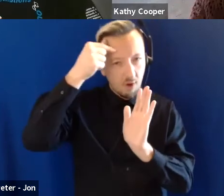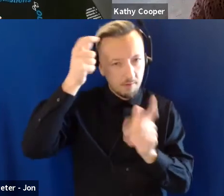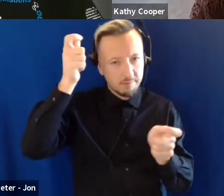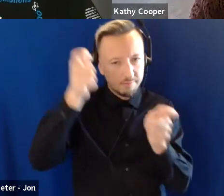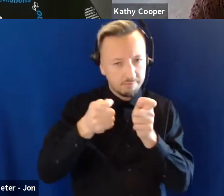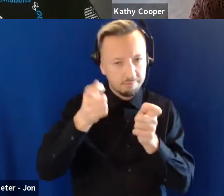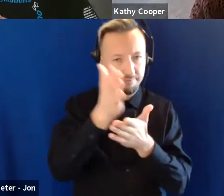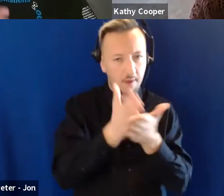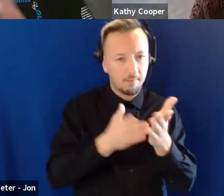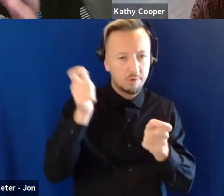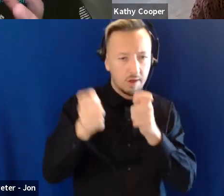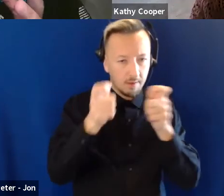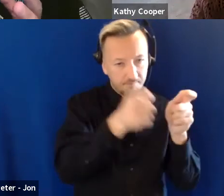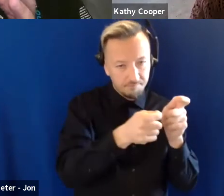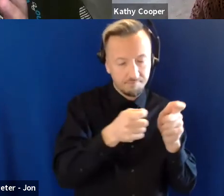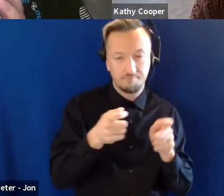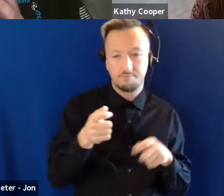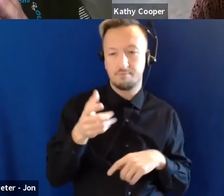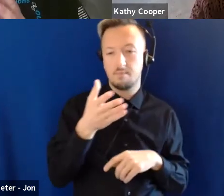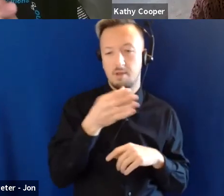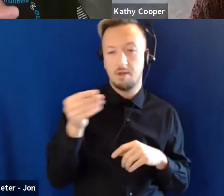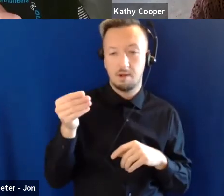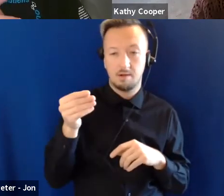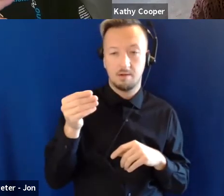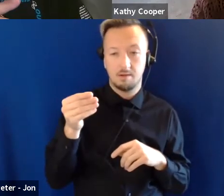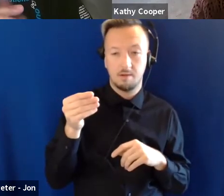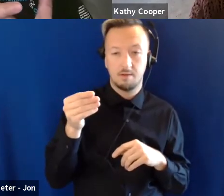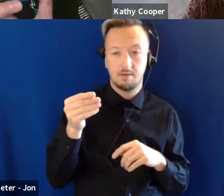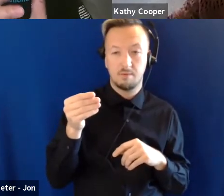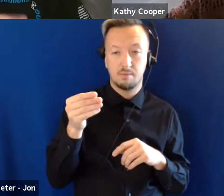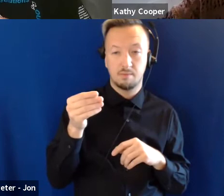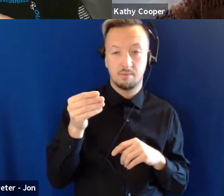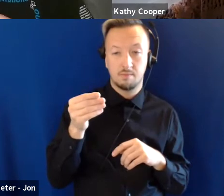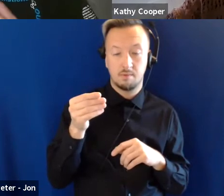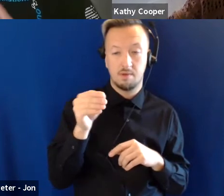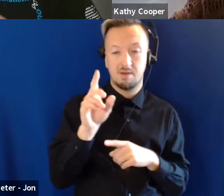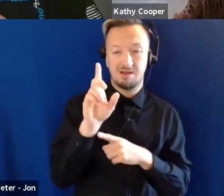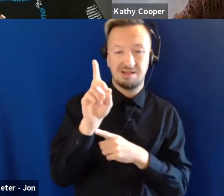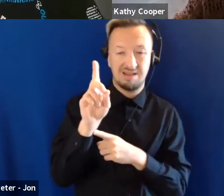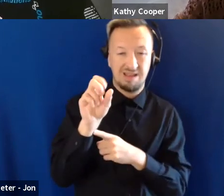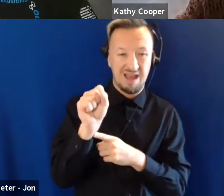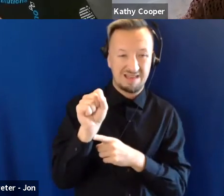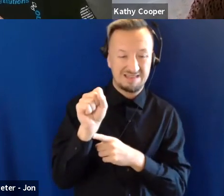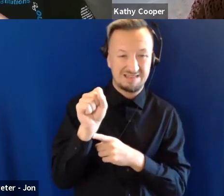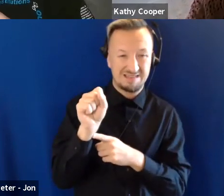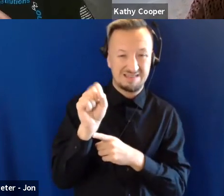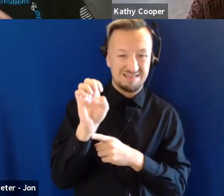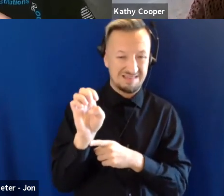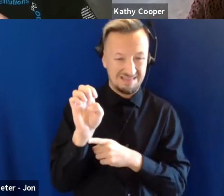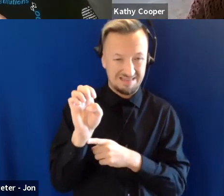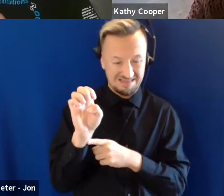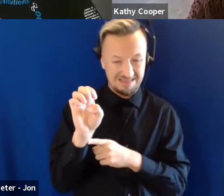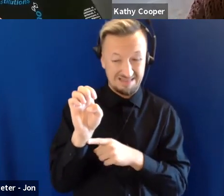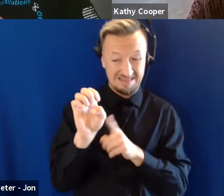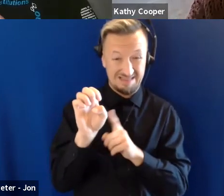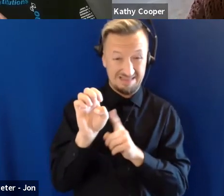and the perspectives on how the DSE, for example, the designated state entity